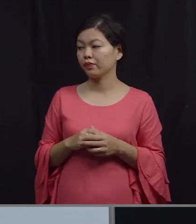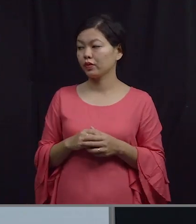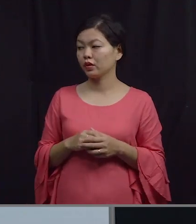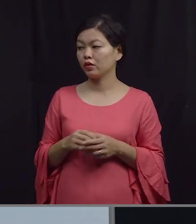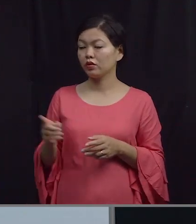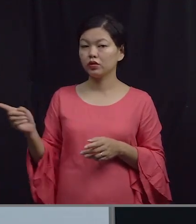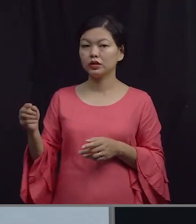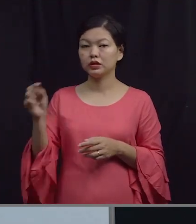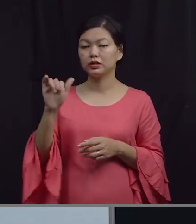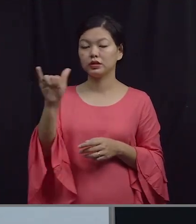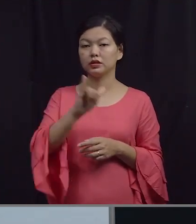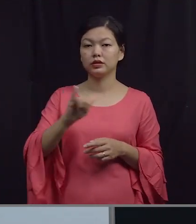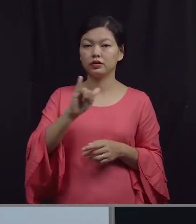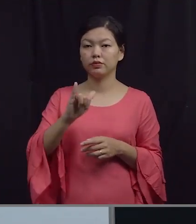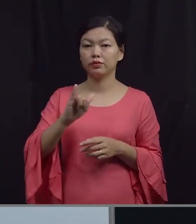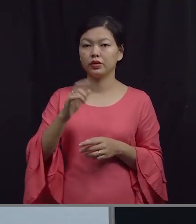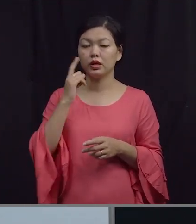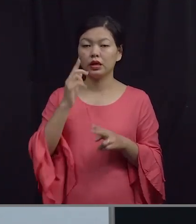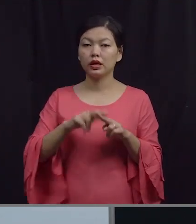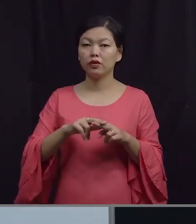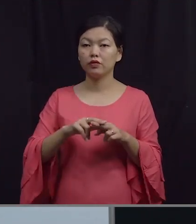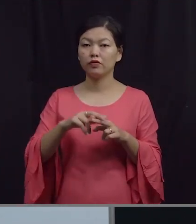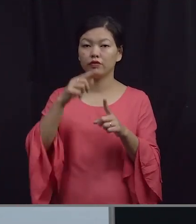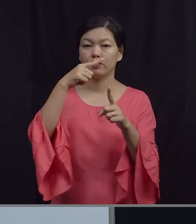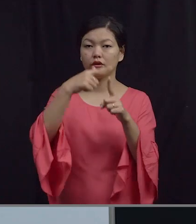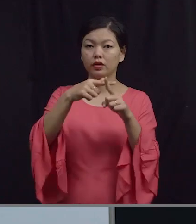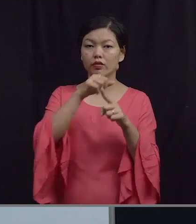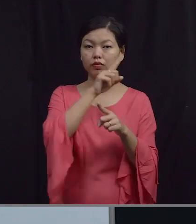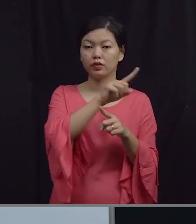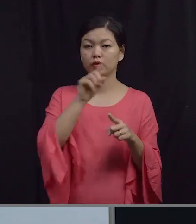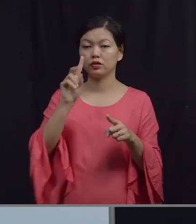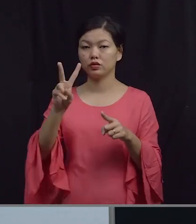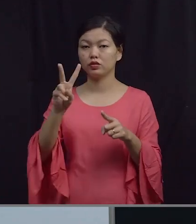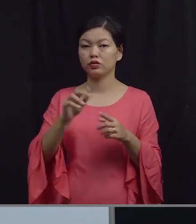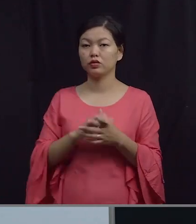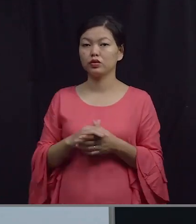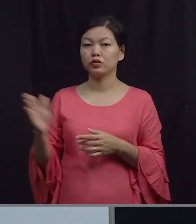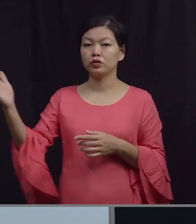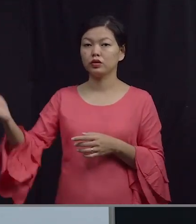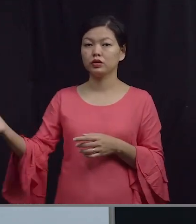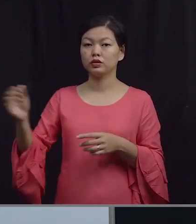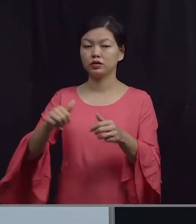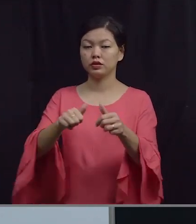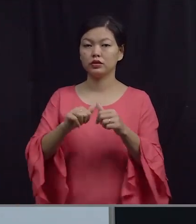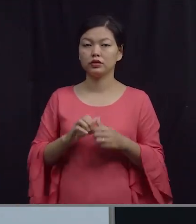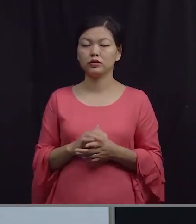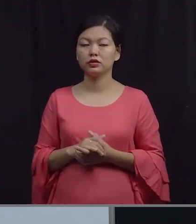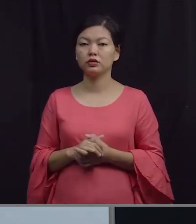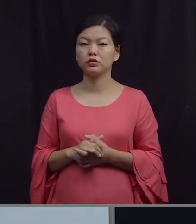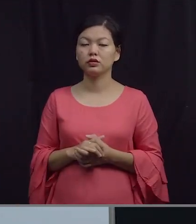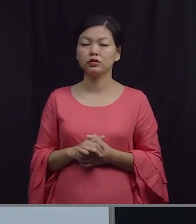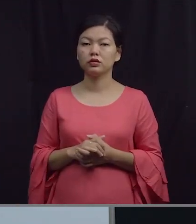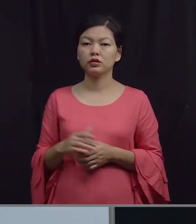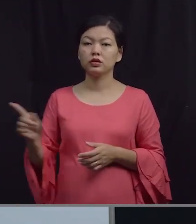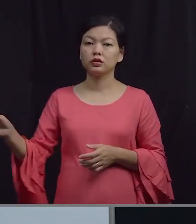focal length if we combine two thin lenses. Okay. But this is valid for any, like it is